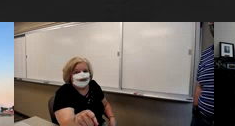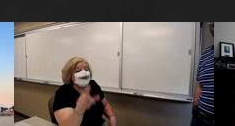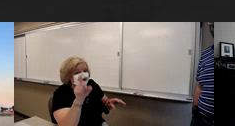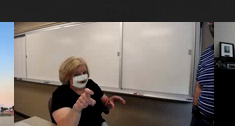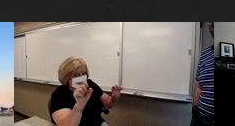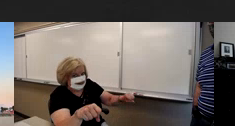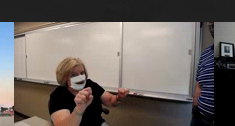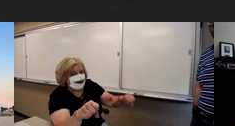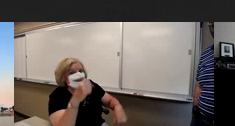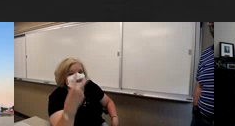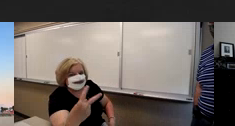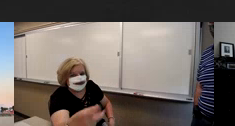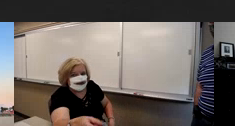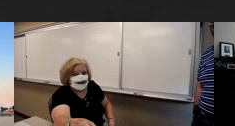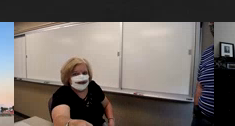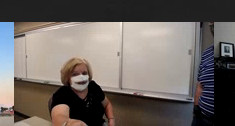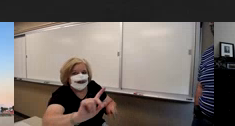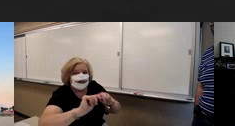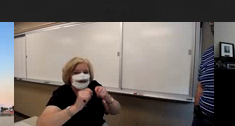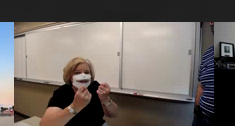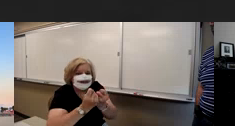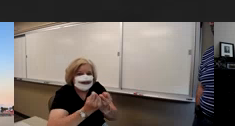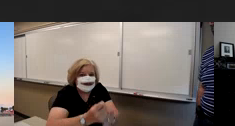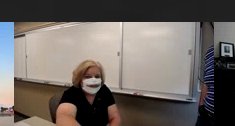be able to see, do you see teams on the left side?